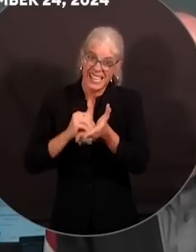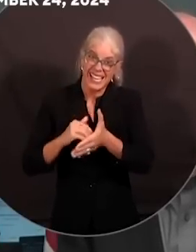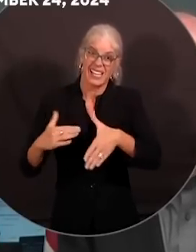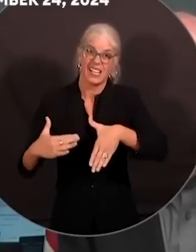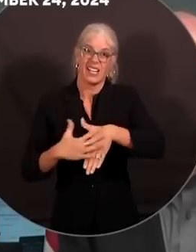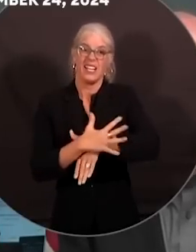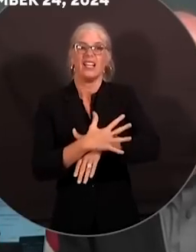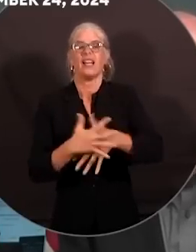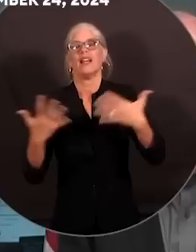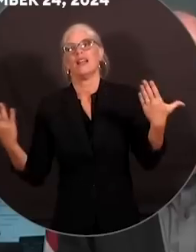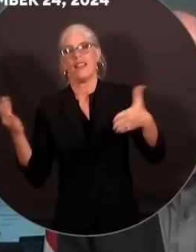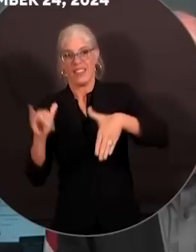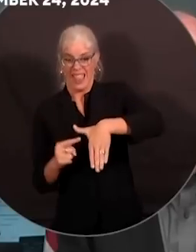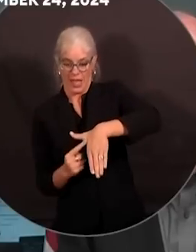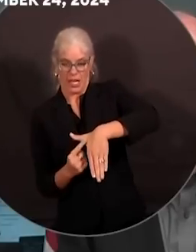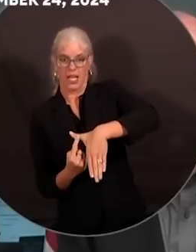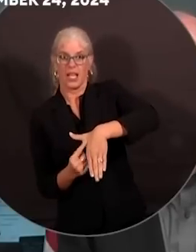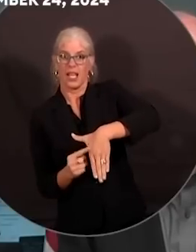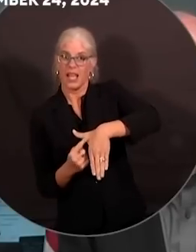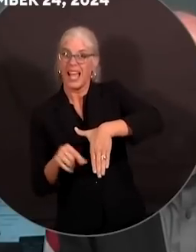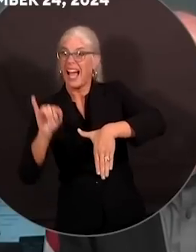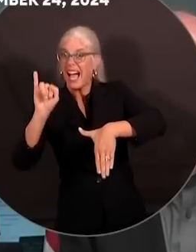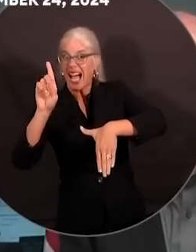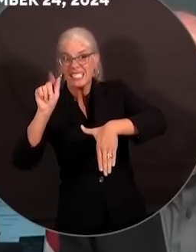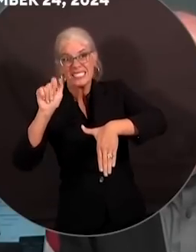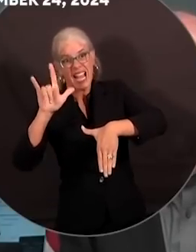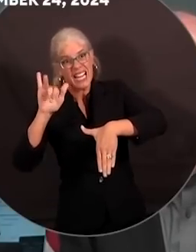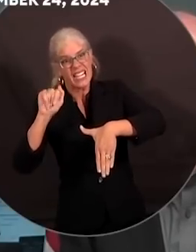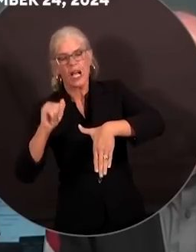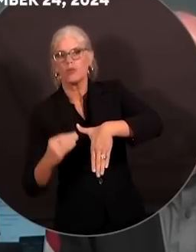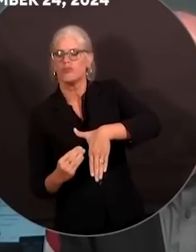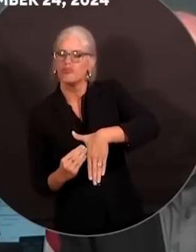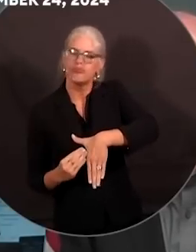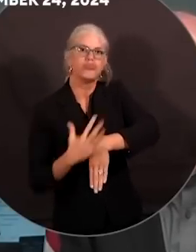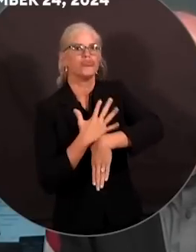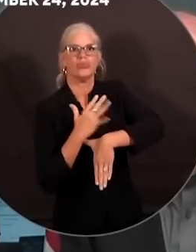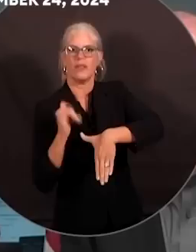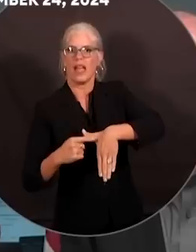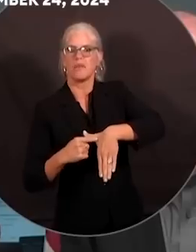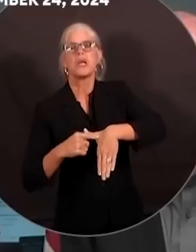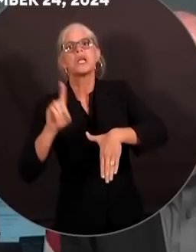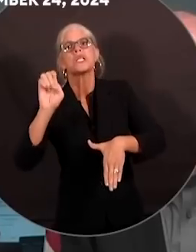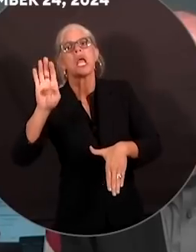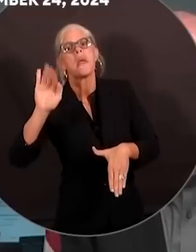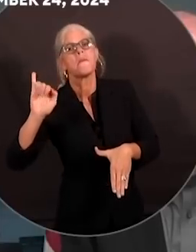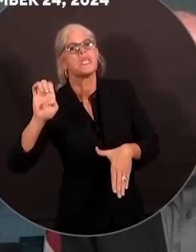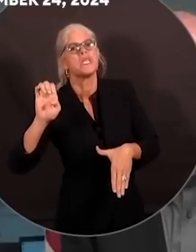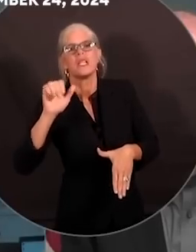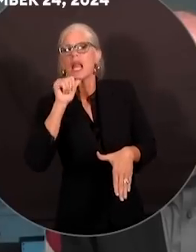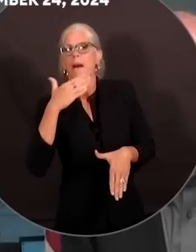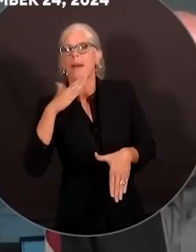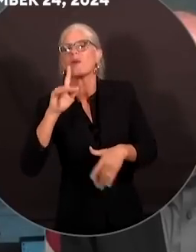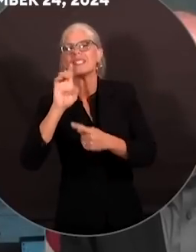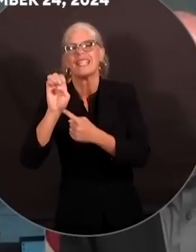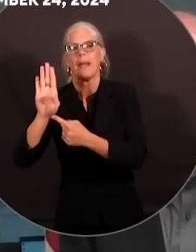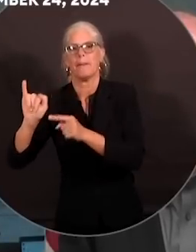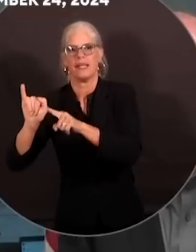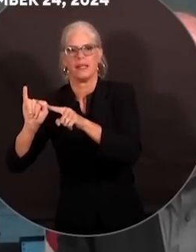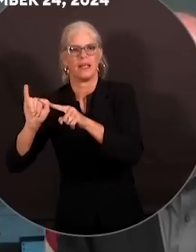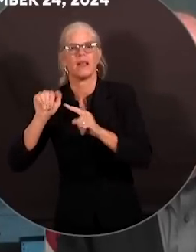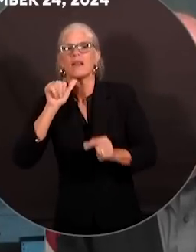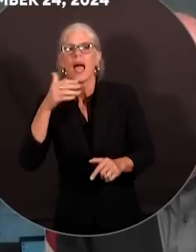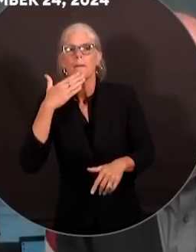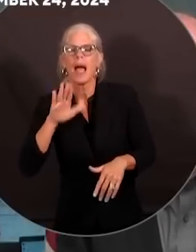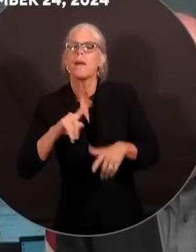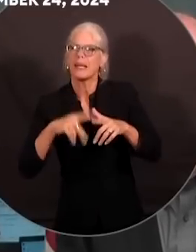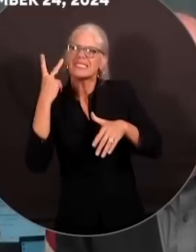Bend. Idalia was a major hurricane. Debbie was not a major, but it had gone basically on the same path, and so you've